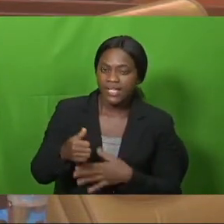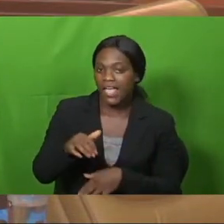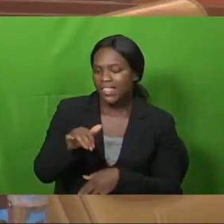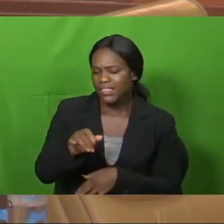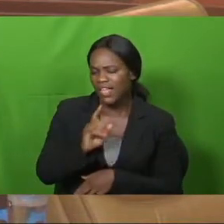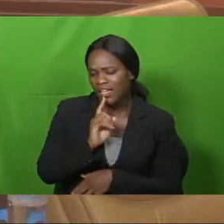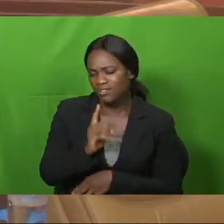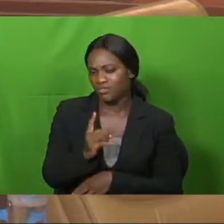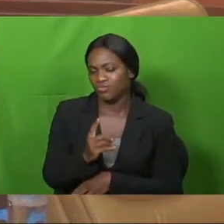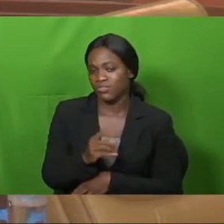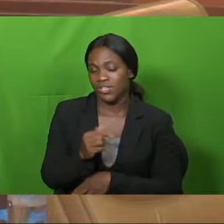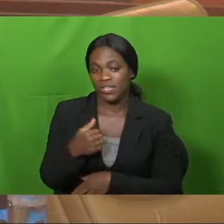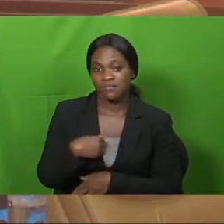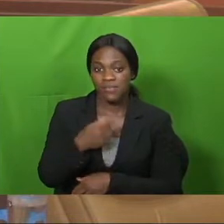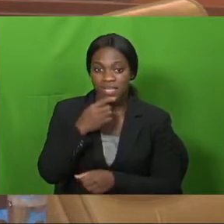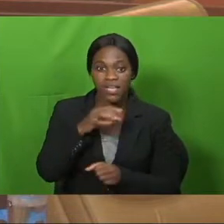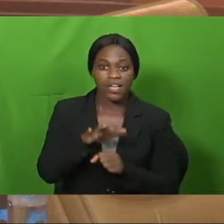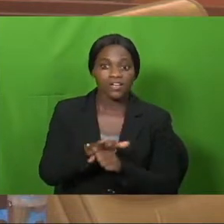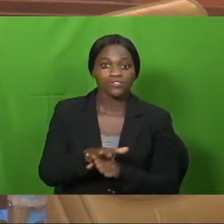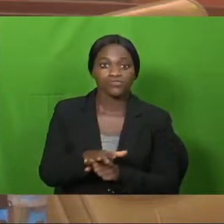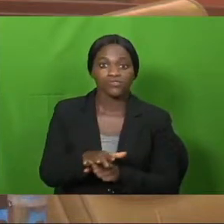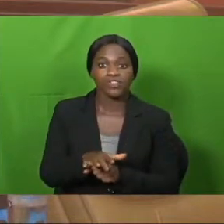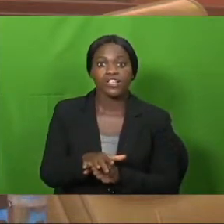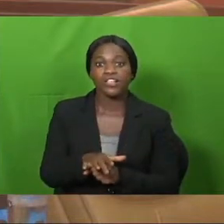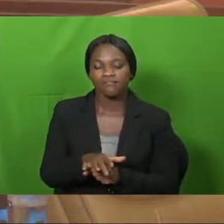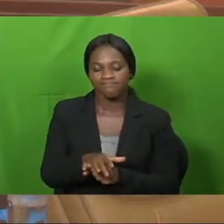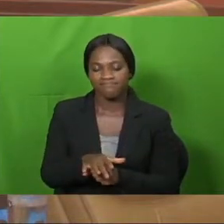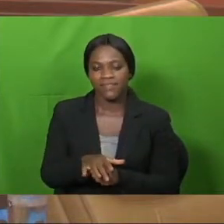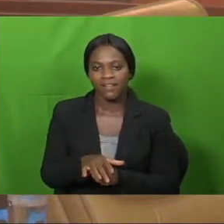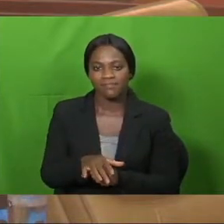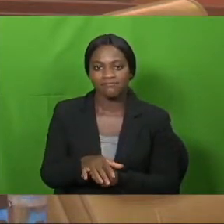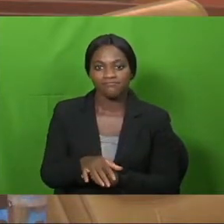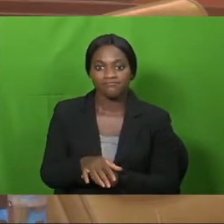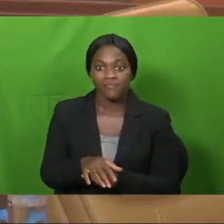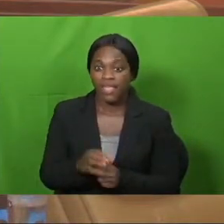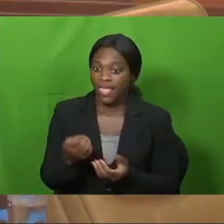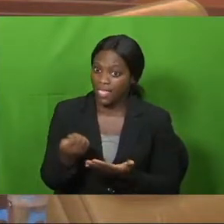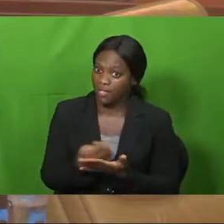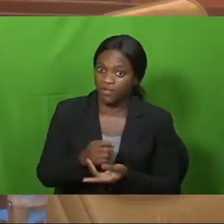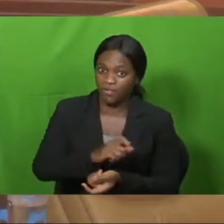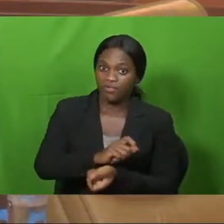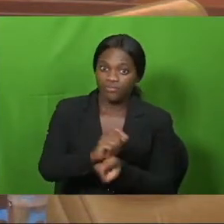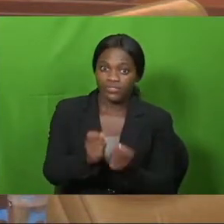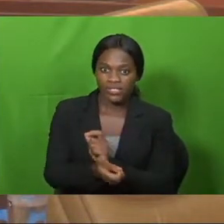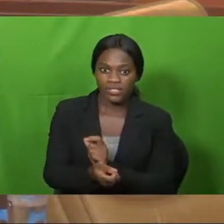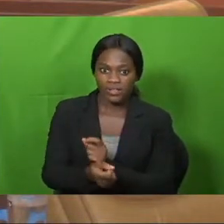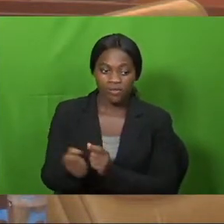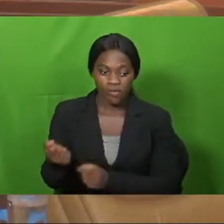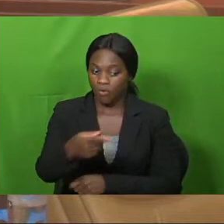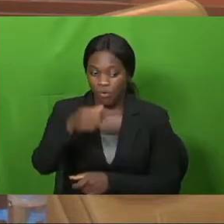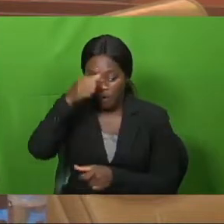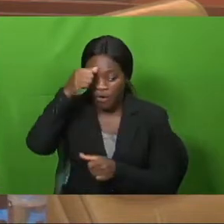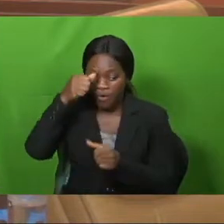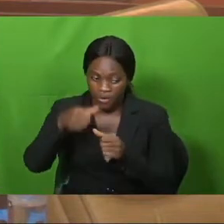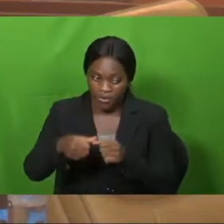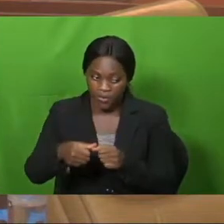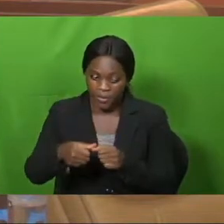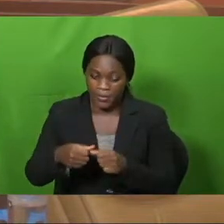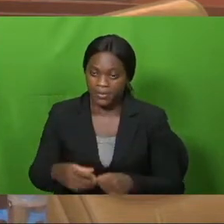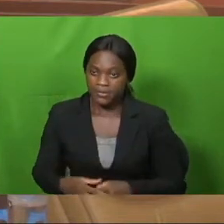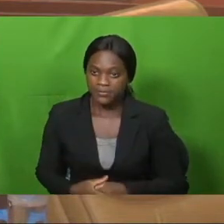And I can assure you that this environment will change. We should bear that in mind. It's very important.